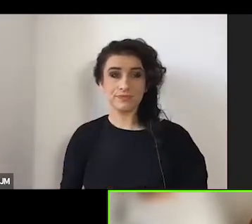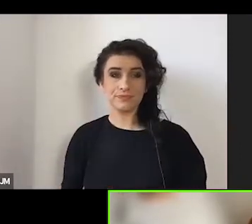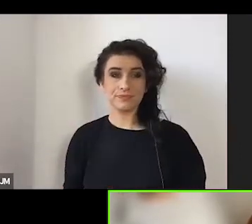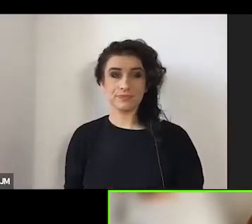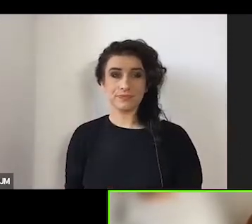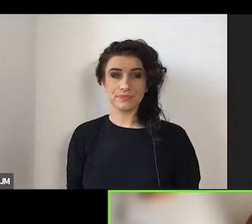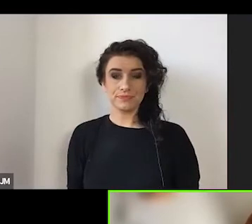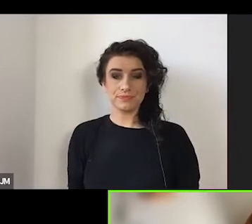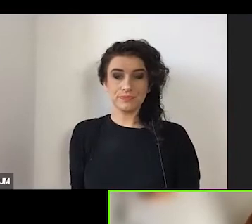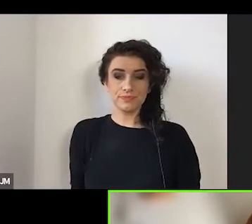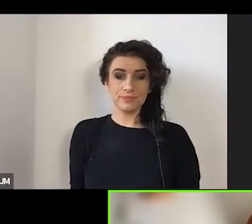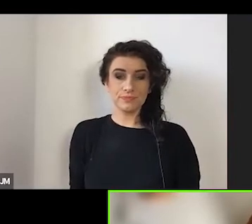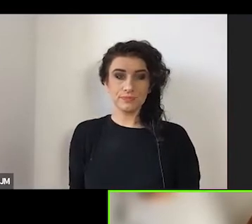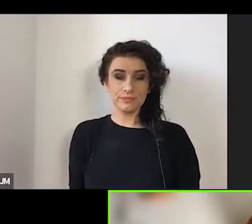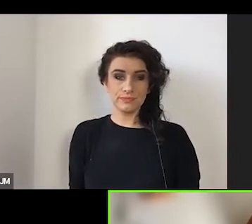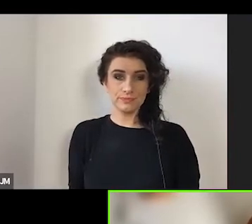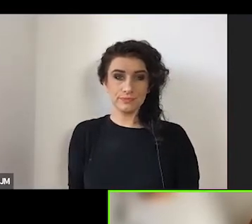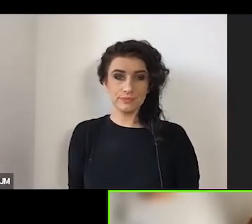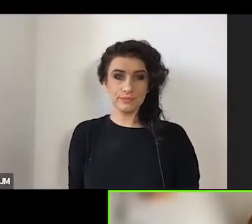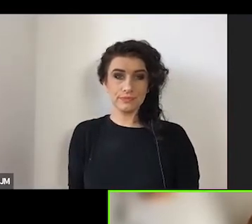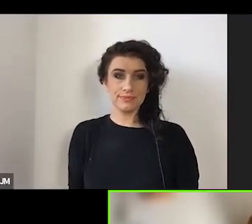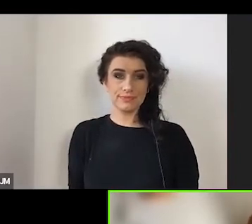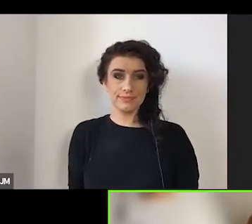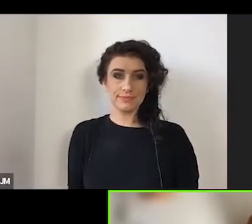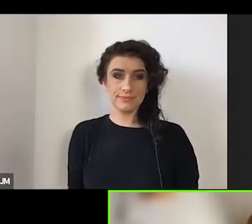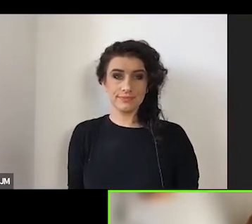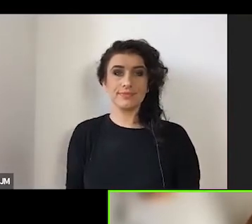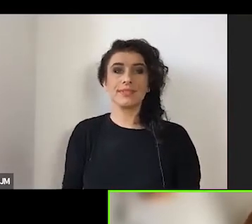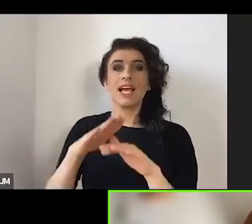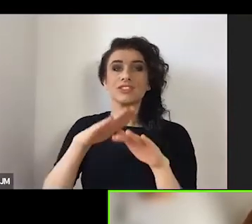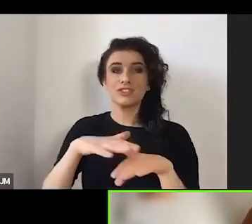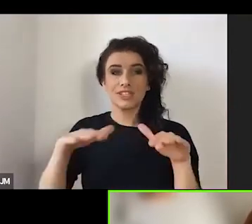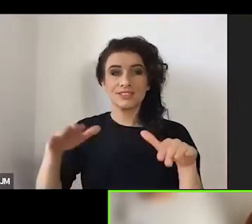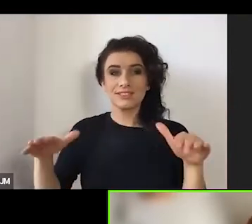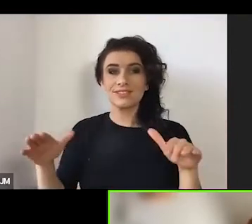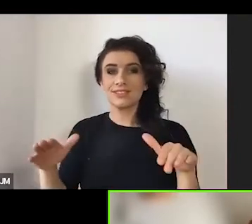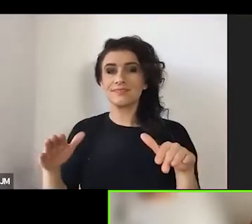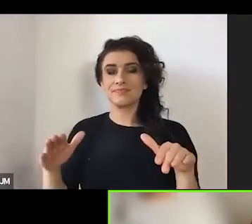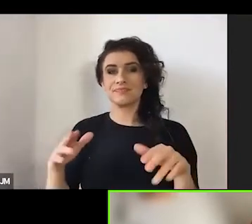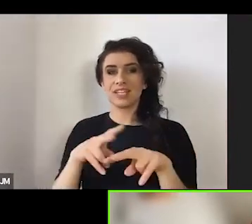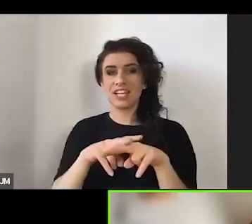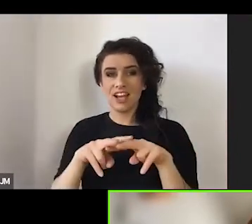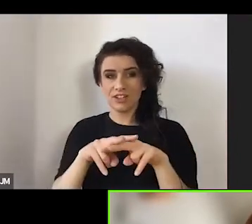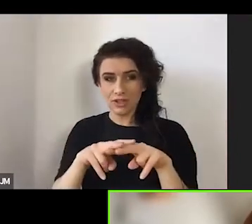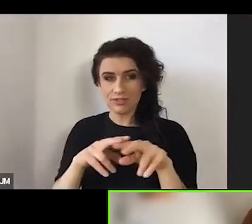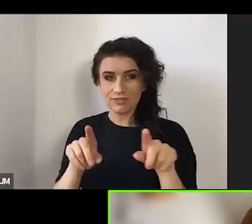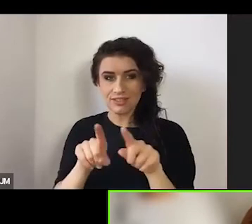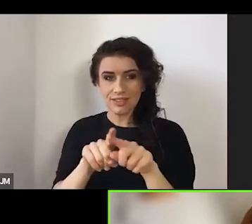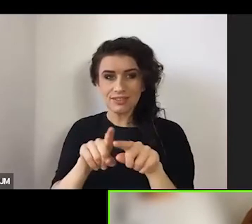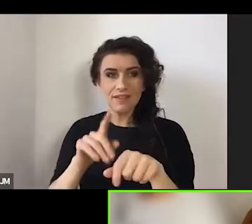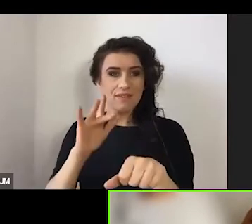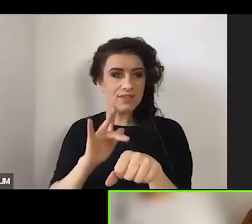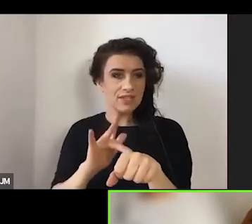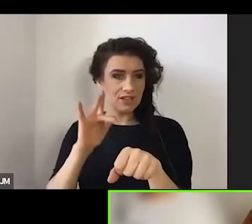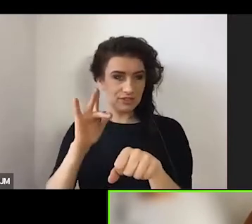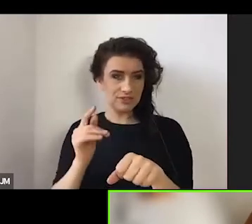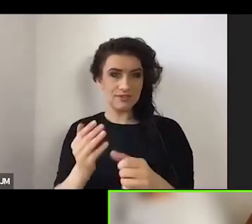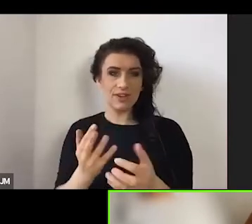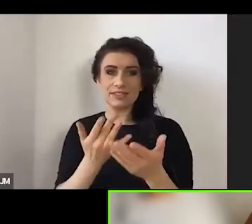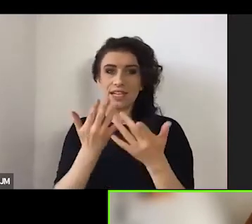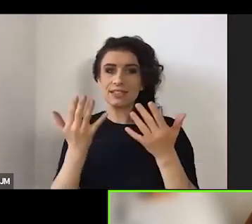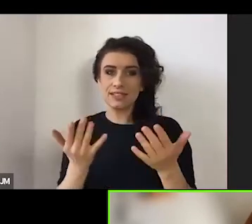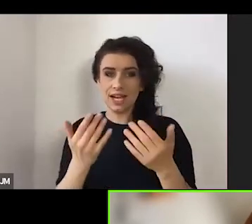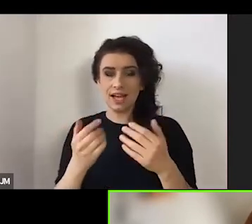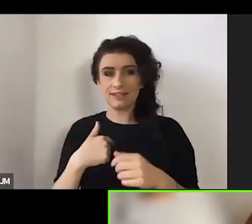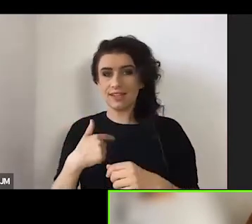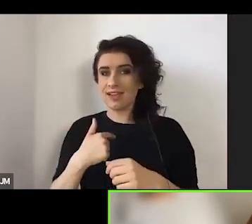for instance, if you say to someone, hey, not talking to a person is violence, they would say like, what? It's not possible. And then